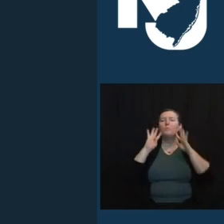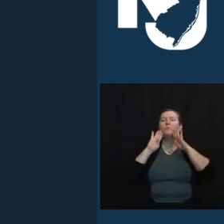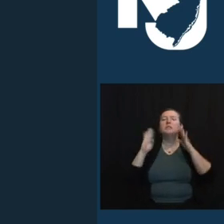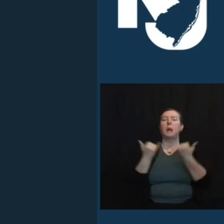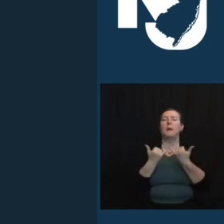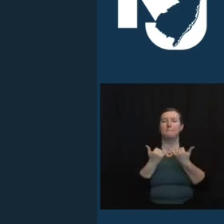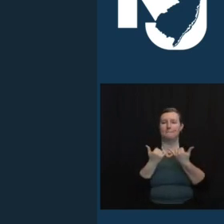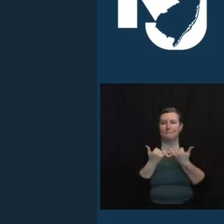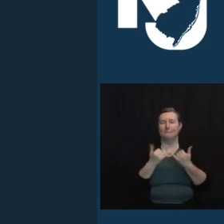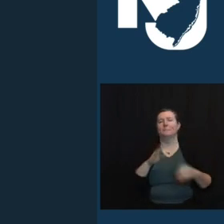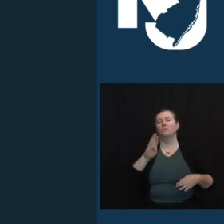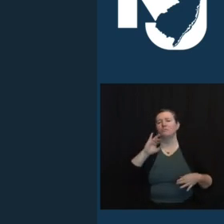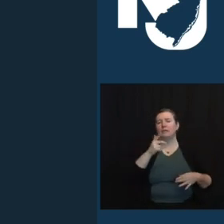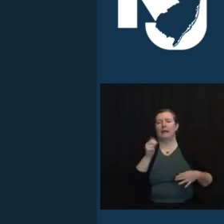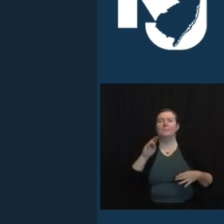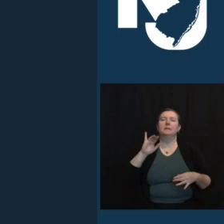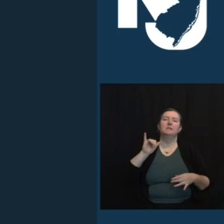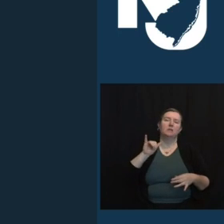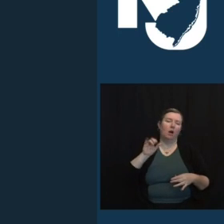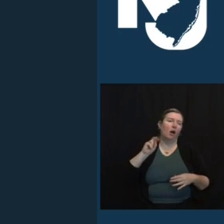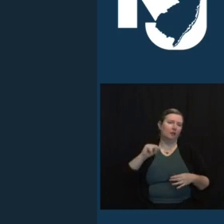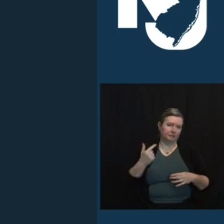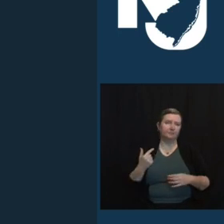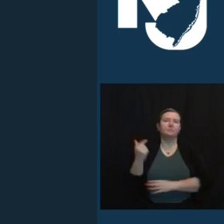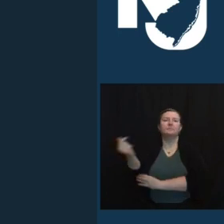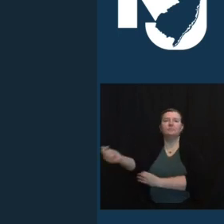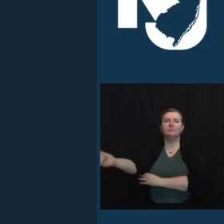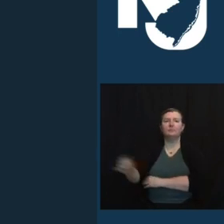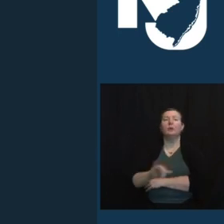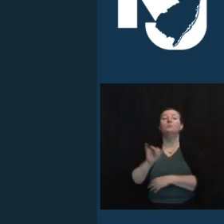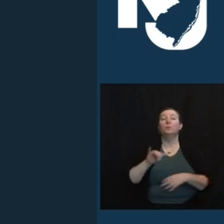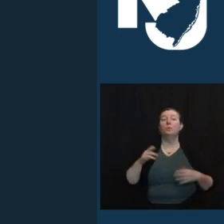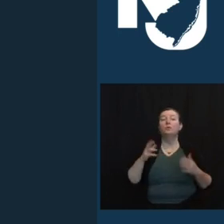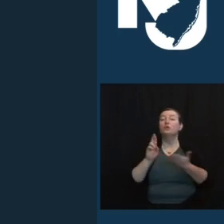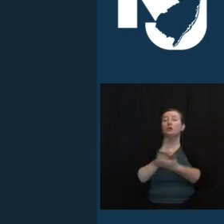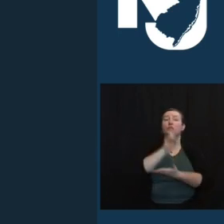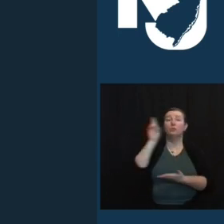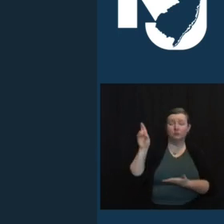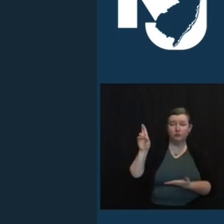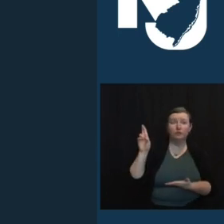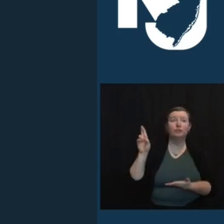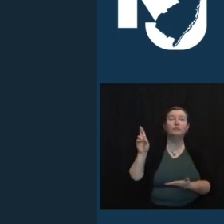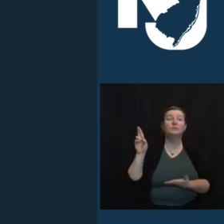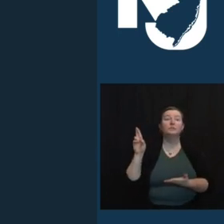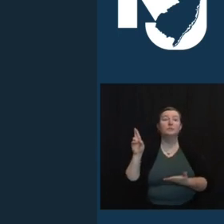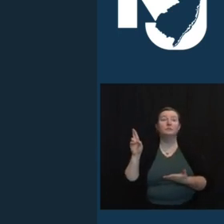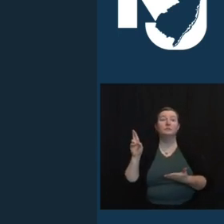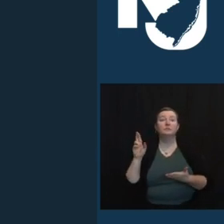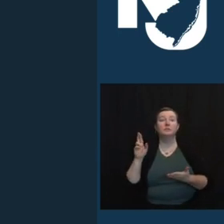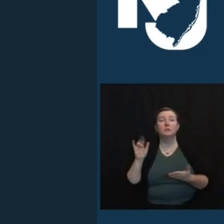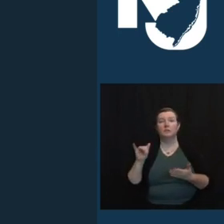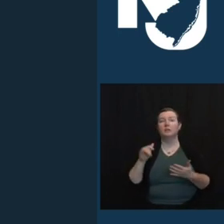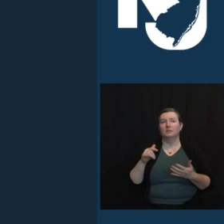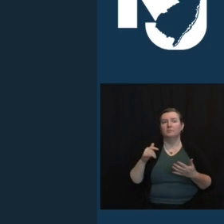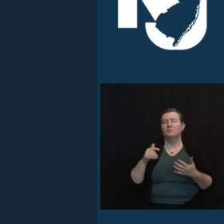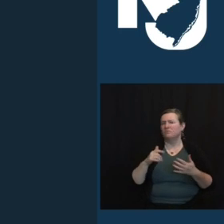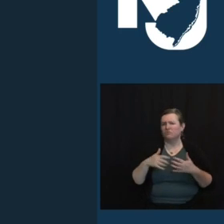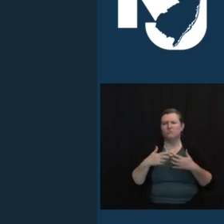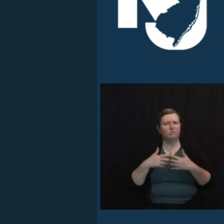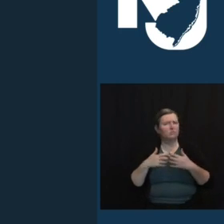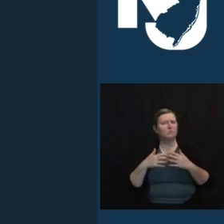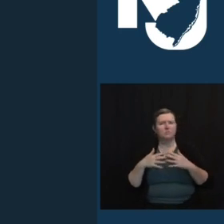enough, Pat would want me to remind everybody the Rutgers University wrestling team is also in